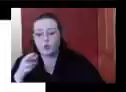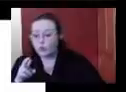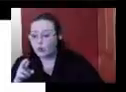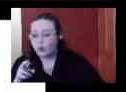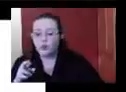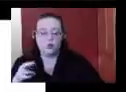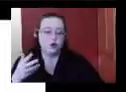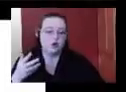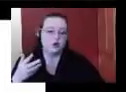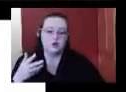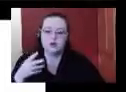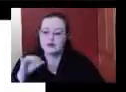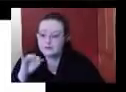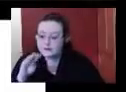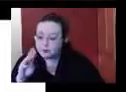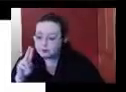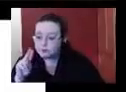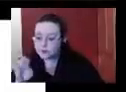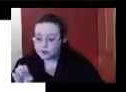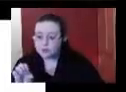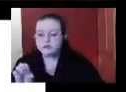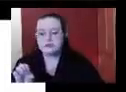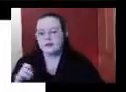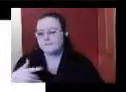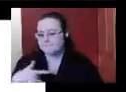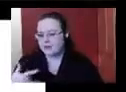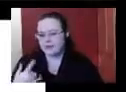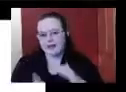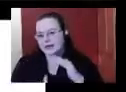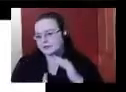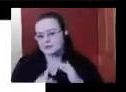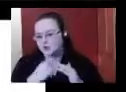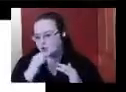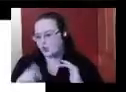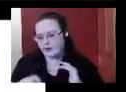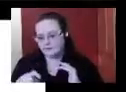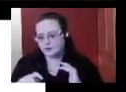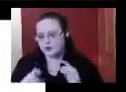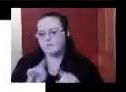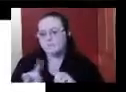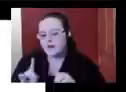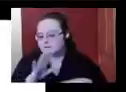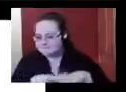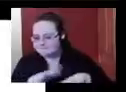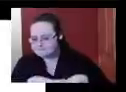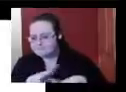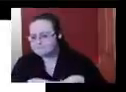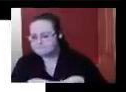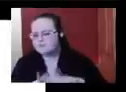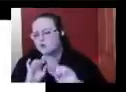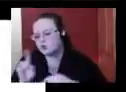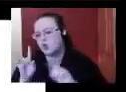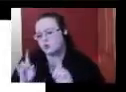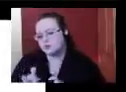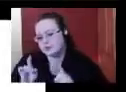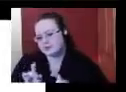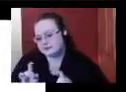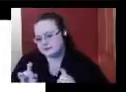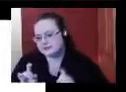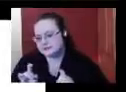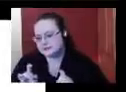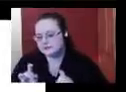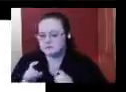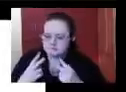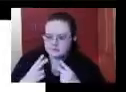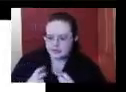risk exposure to a case of COVID-19. They will be directed, however, to get tested and monitor for symptoms. However, there may